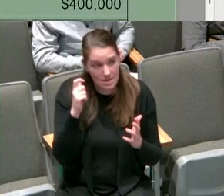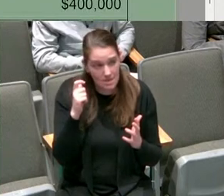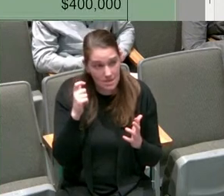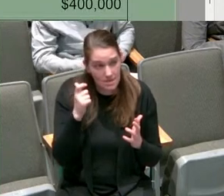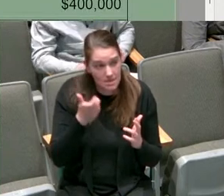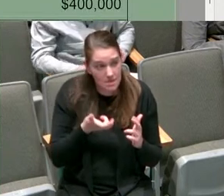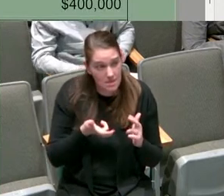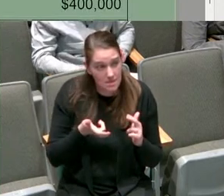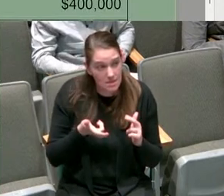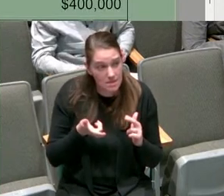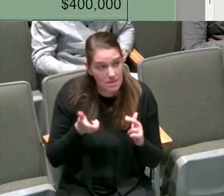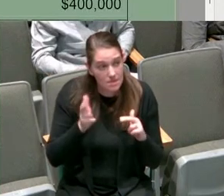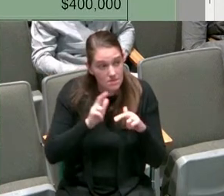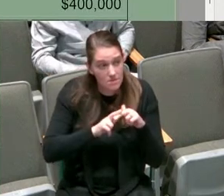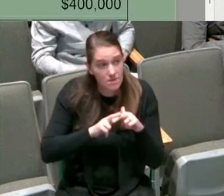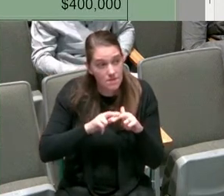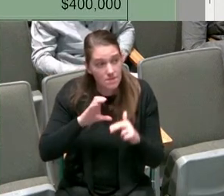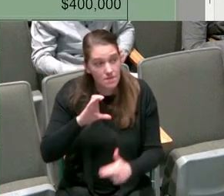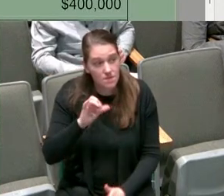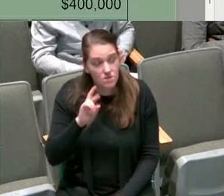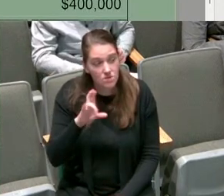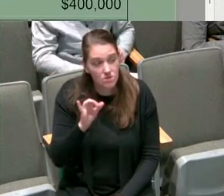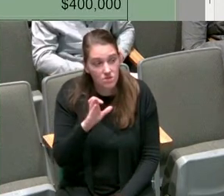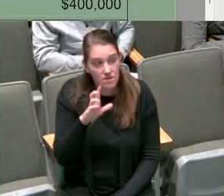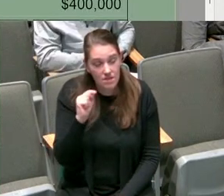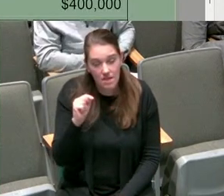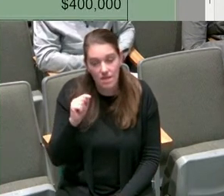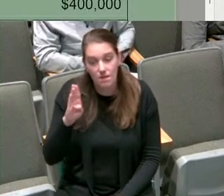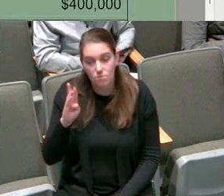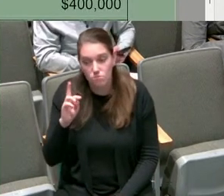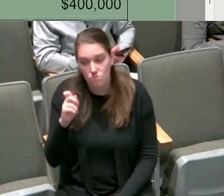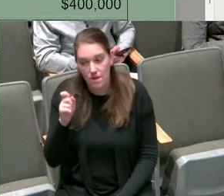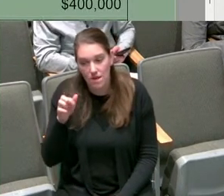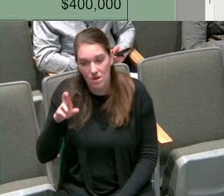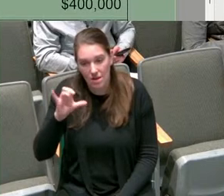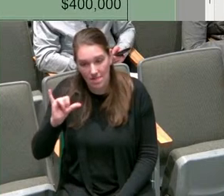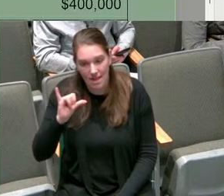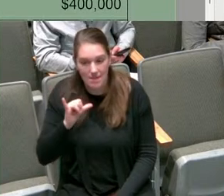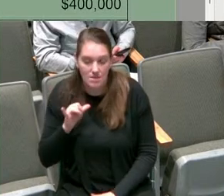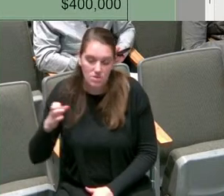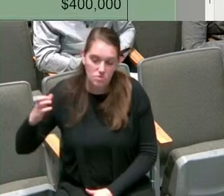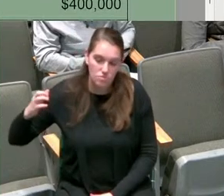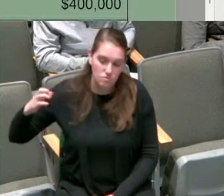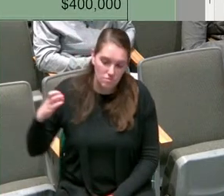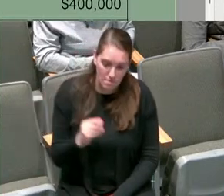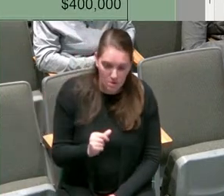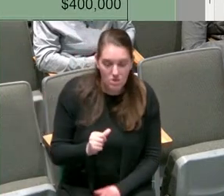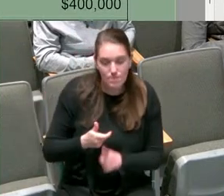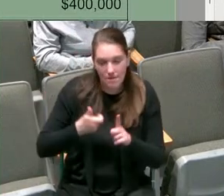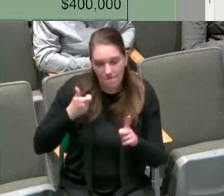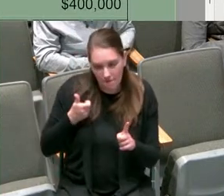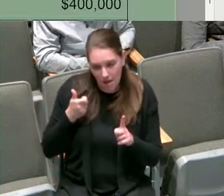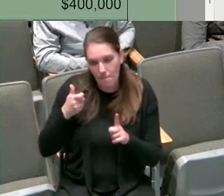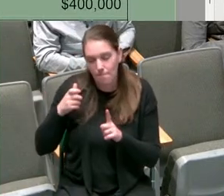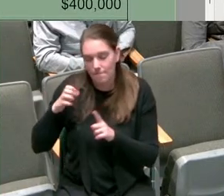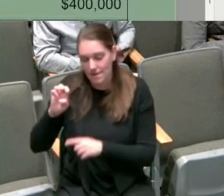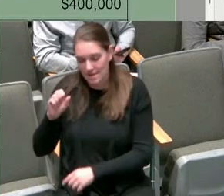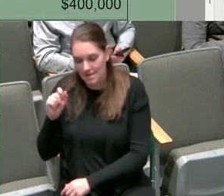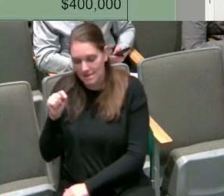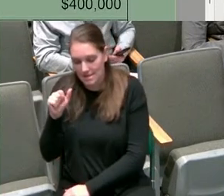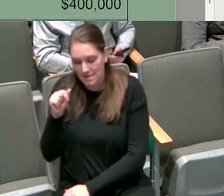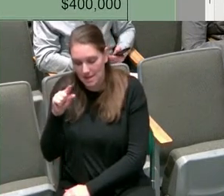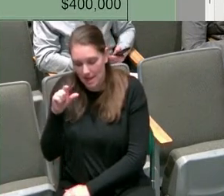which is a reimbursement from the state and lastly the special education Reserve which is